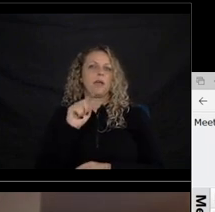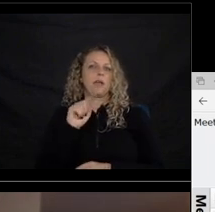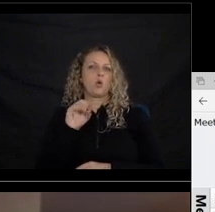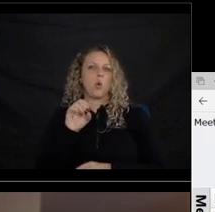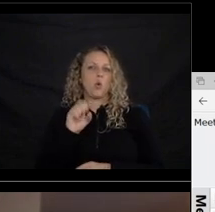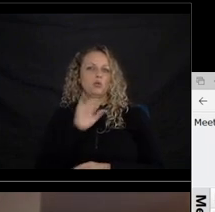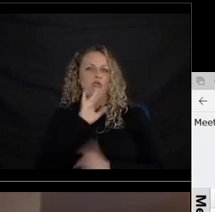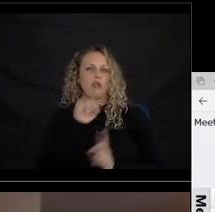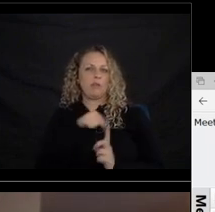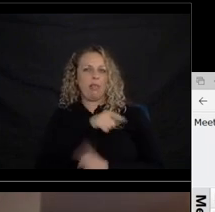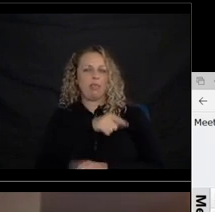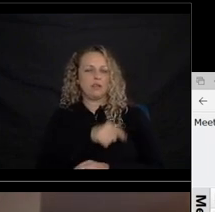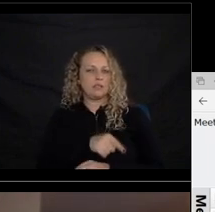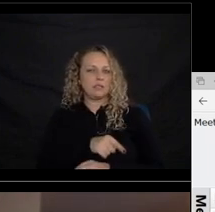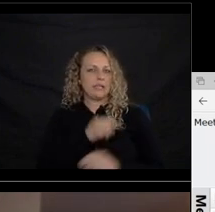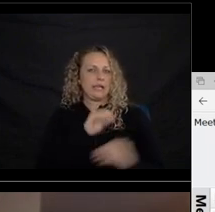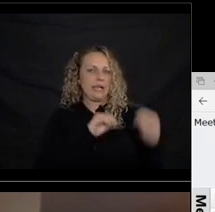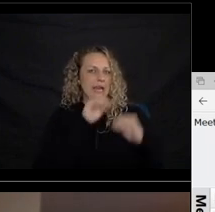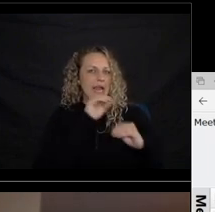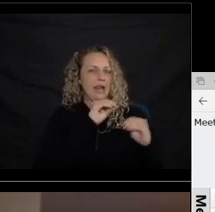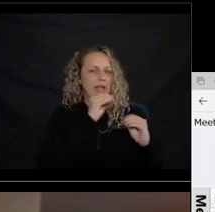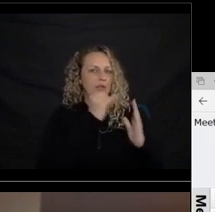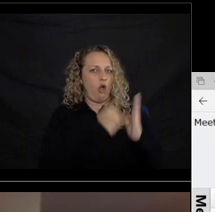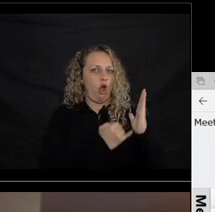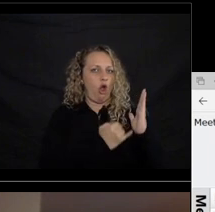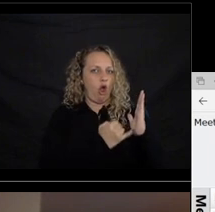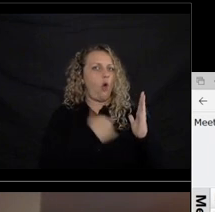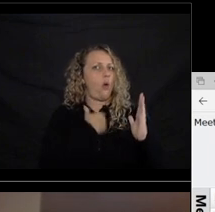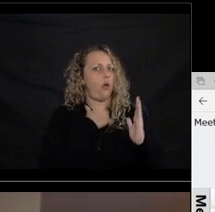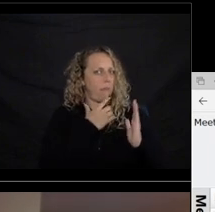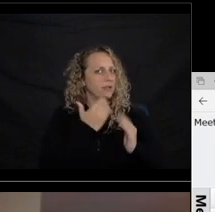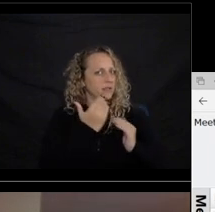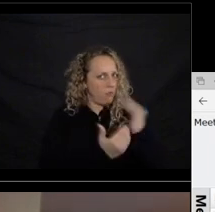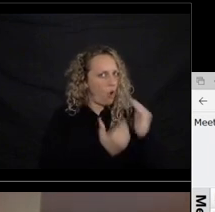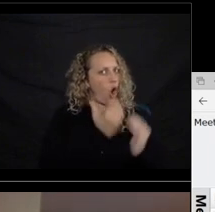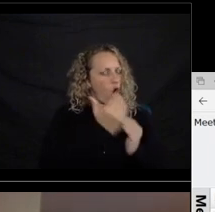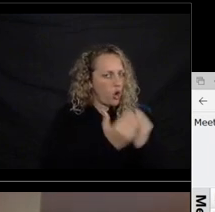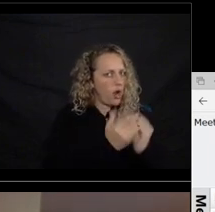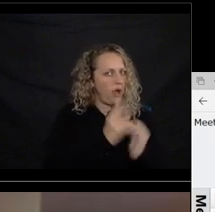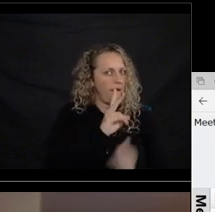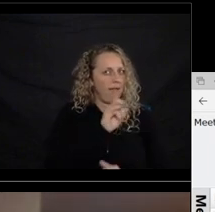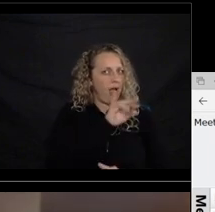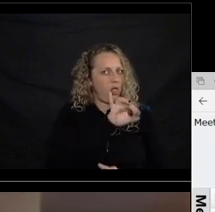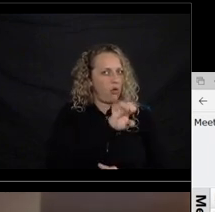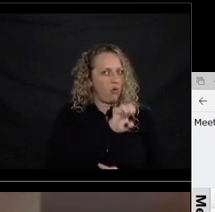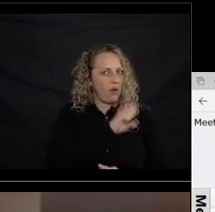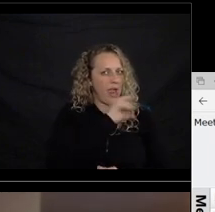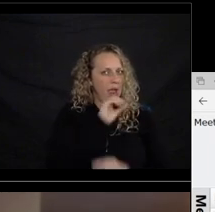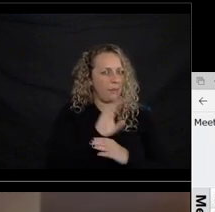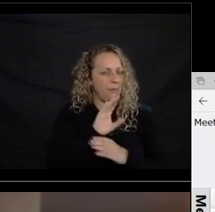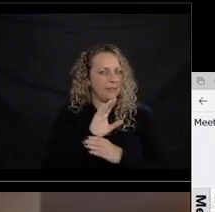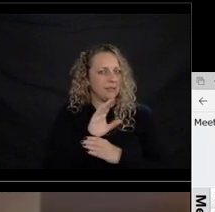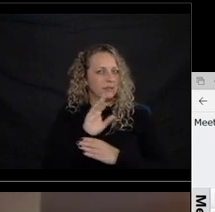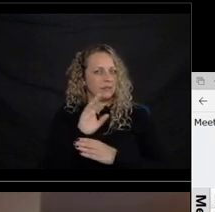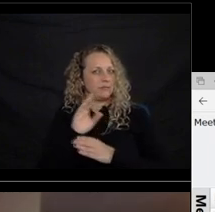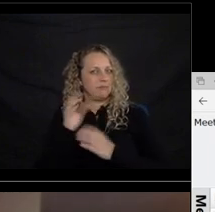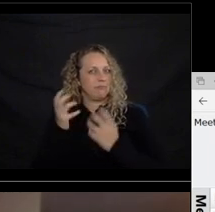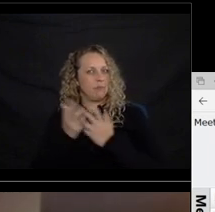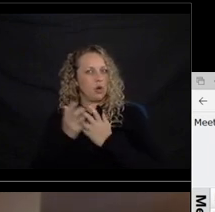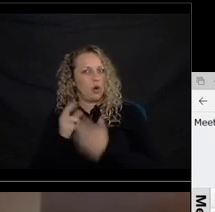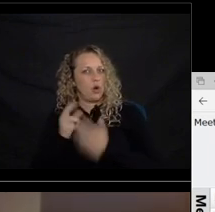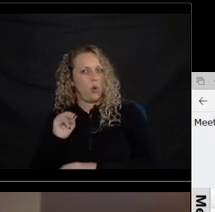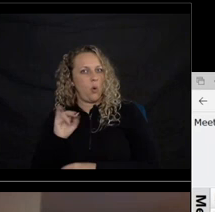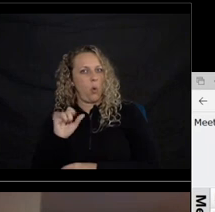event, we have made some really good progress. Valerie and her business partner, Nicole Lewis, have done a